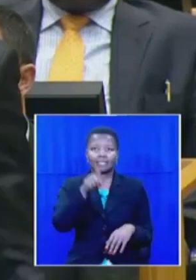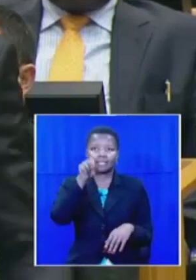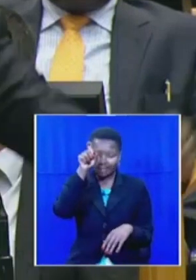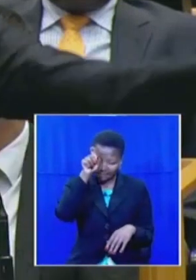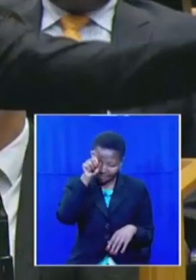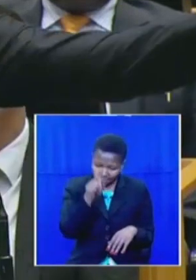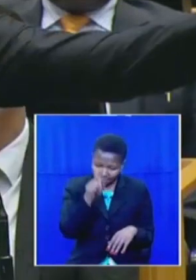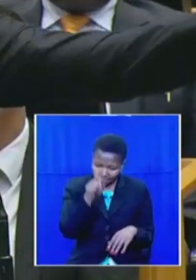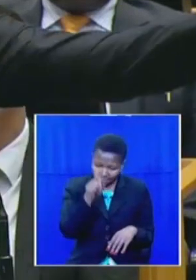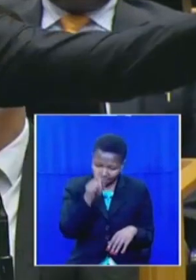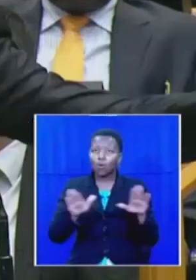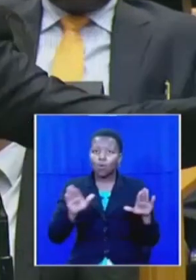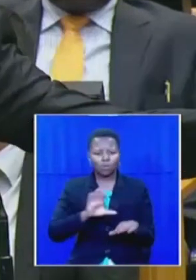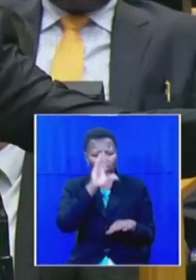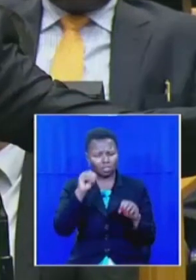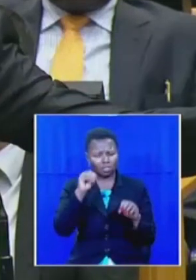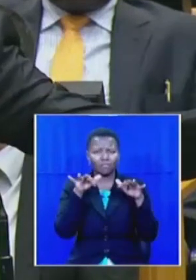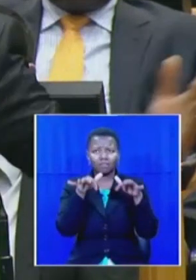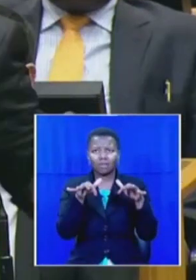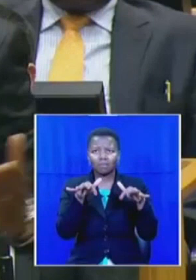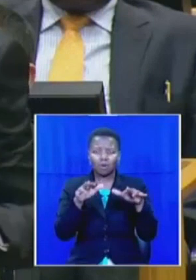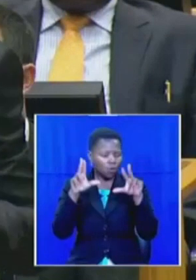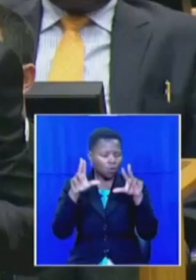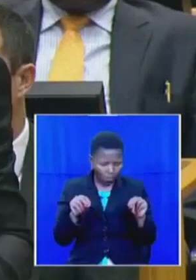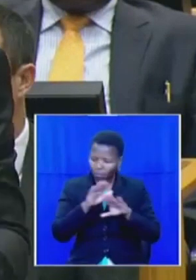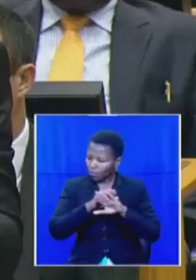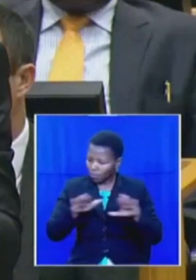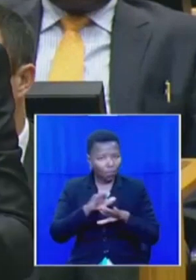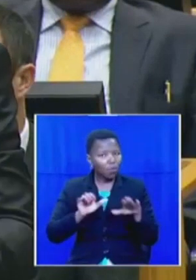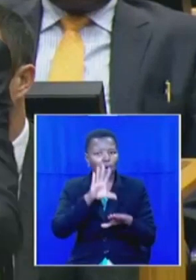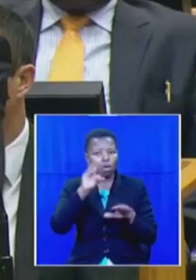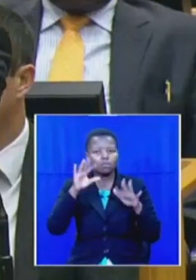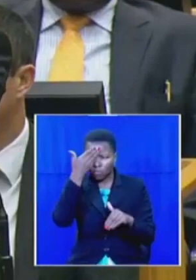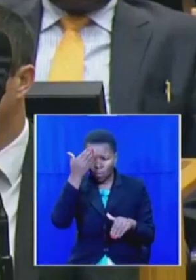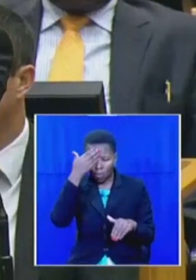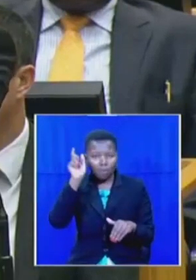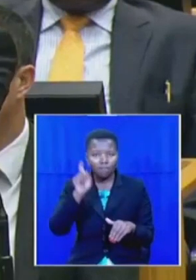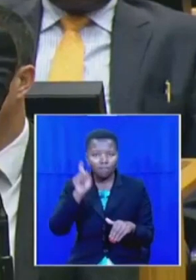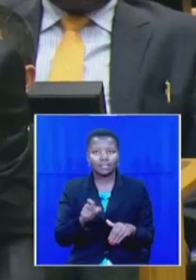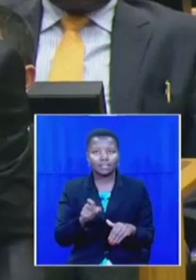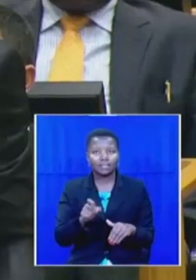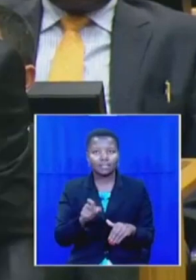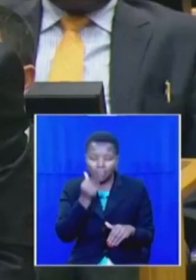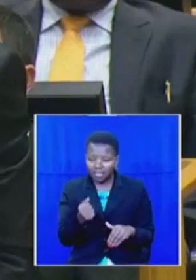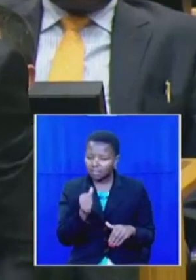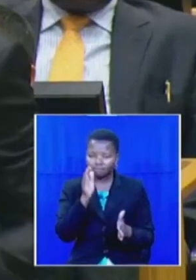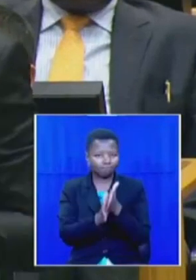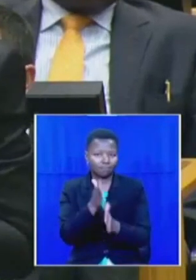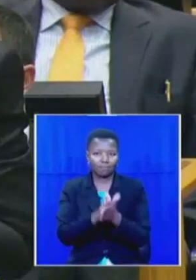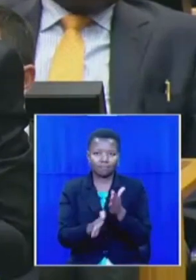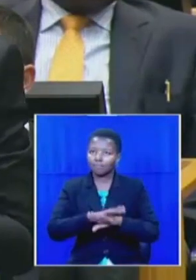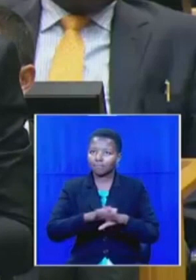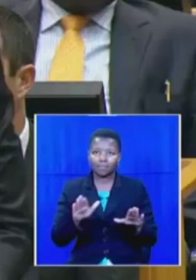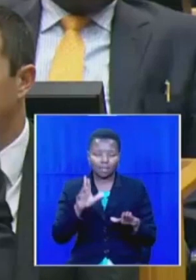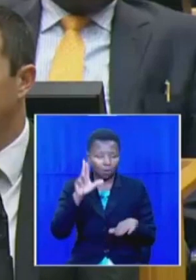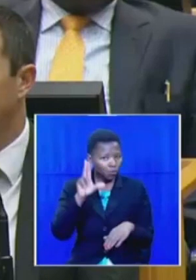to make, this is not the way to do it, Honorable Maimane. South Africans need to know. Please take a seat, Honorable Maimane. Order,